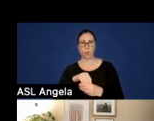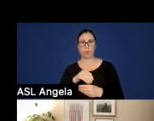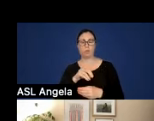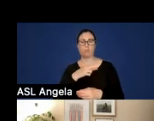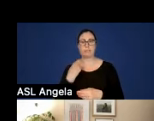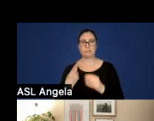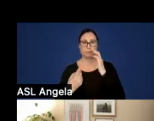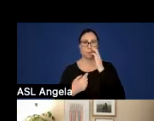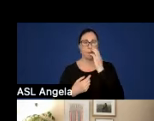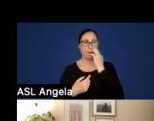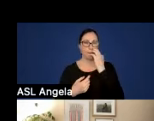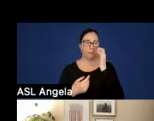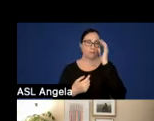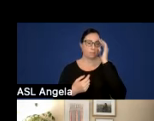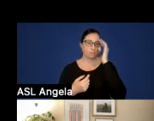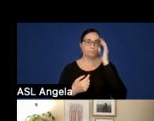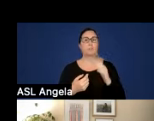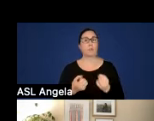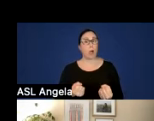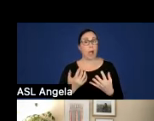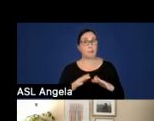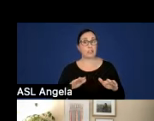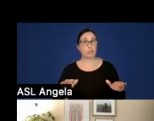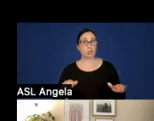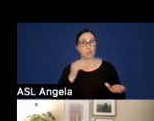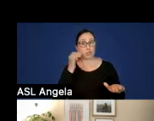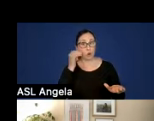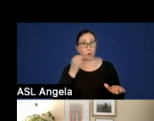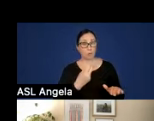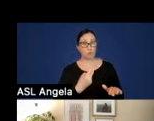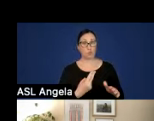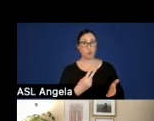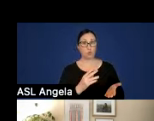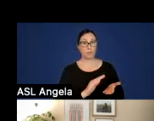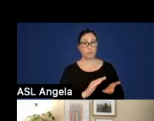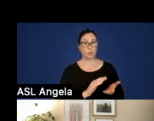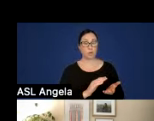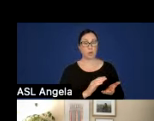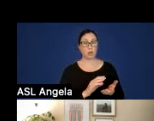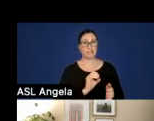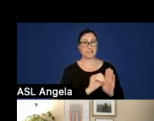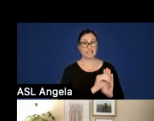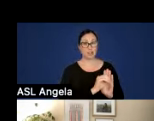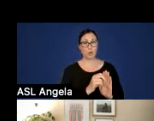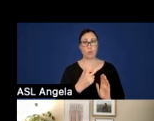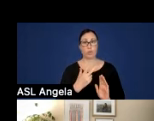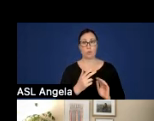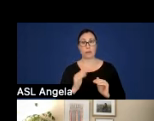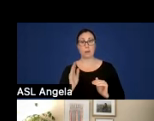children in the home. So if there's 2 or fewer, there's 0 points. 3 or more children, there's a point